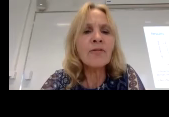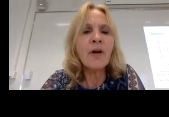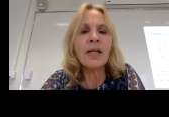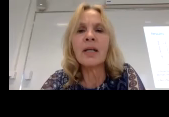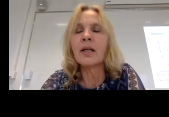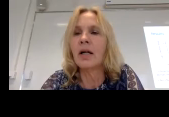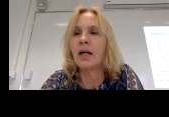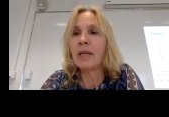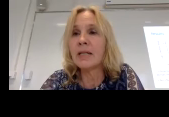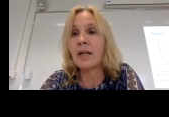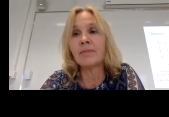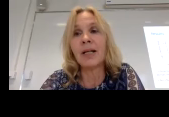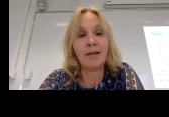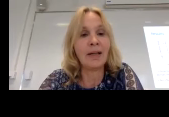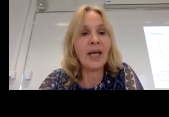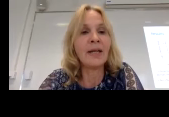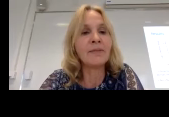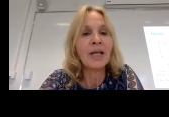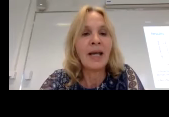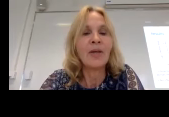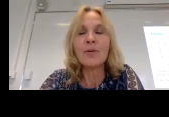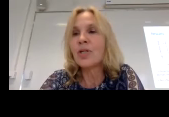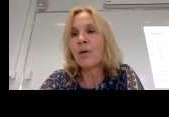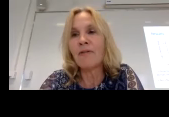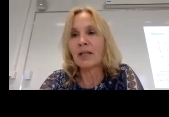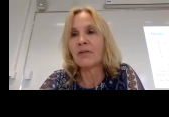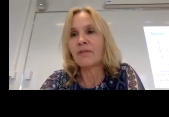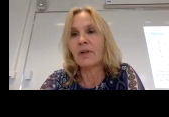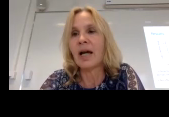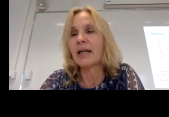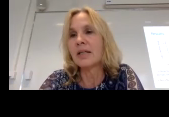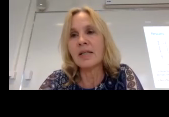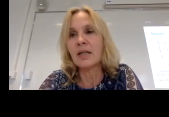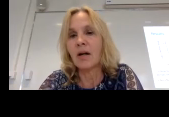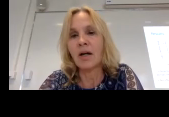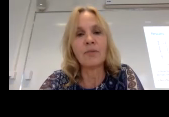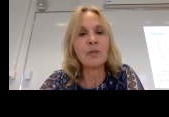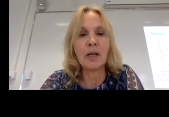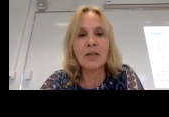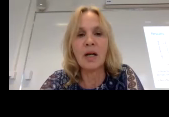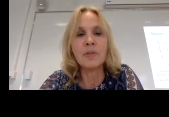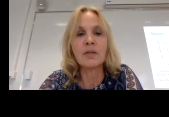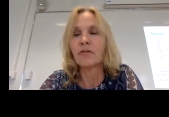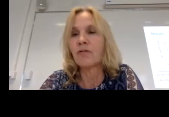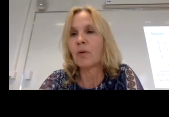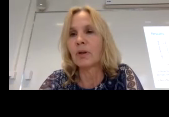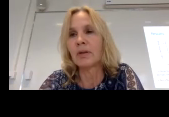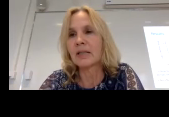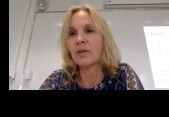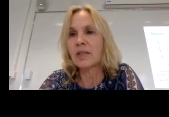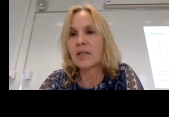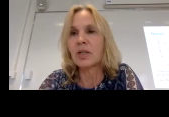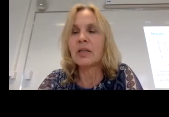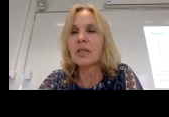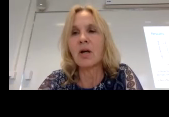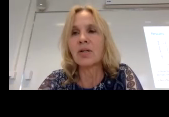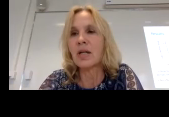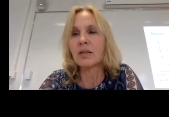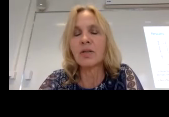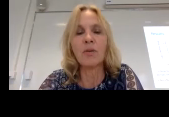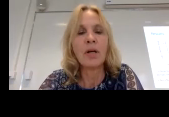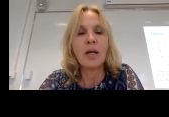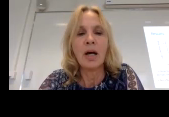and the other finding is that, again, there was no effective iconicity on response times for lexical decision in